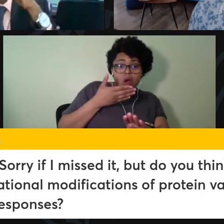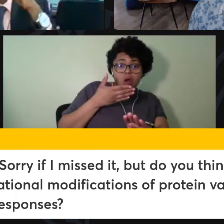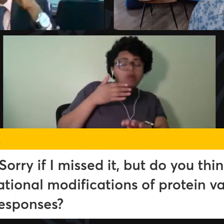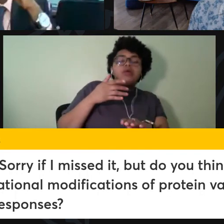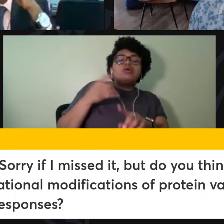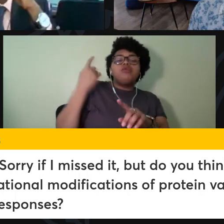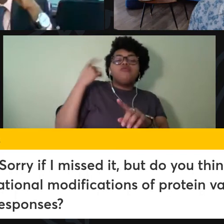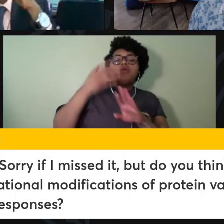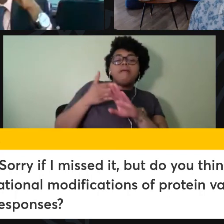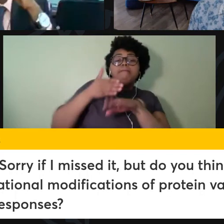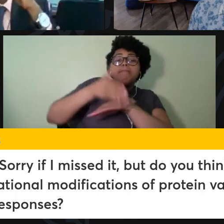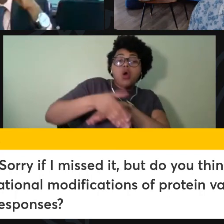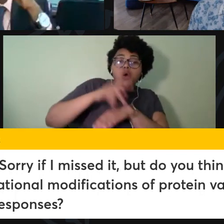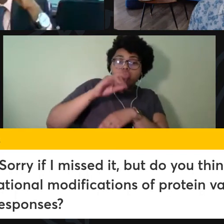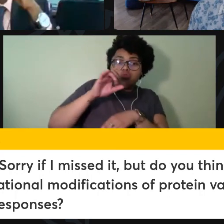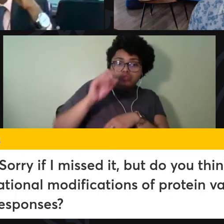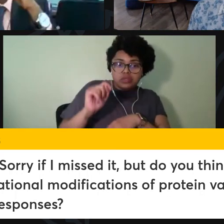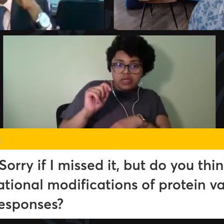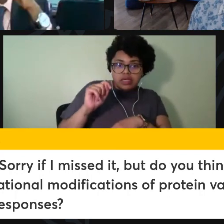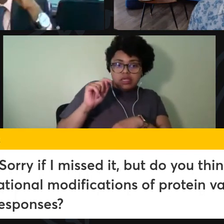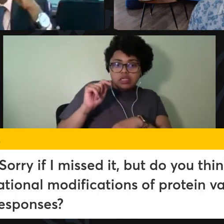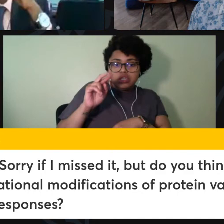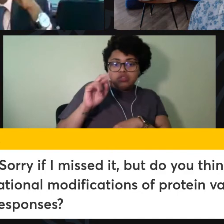long-term responses?